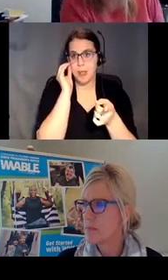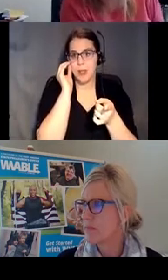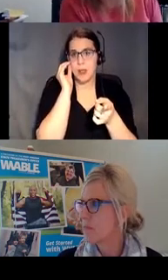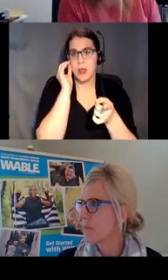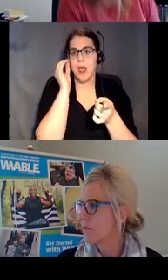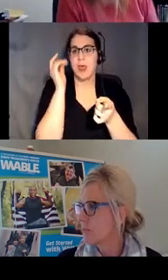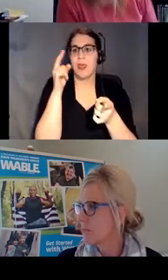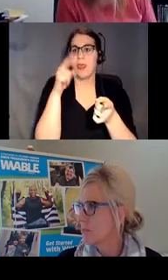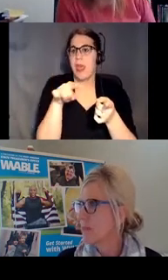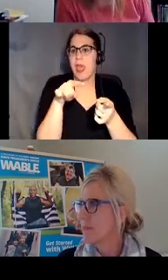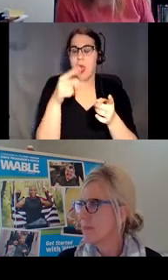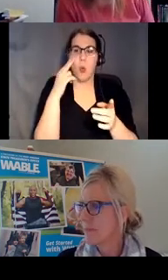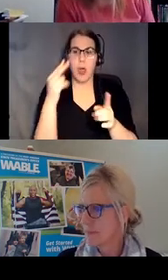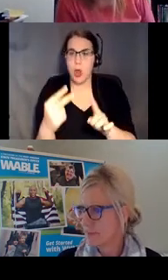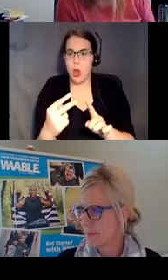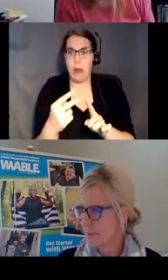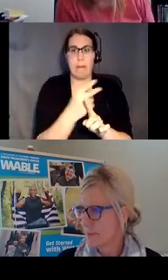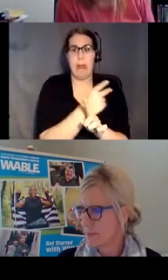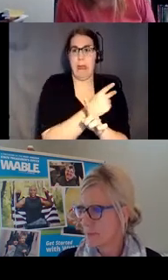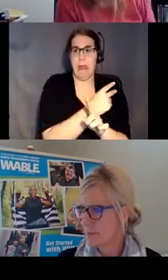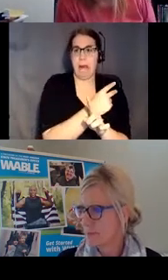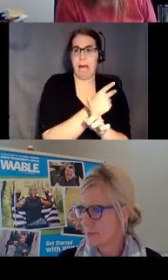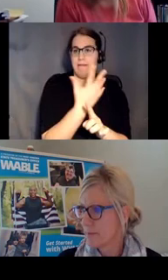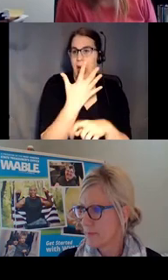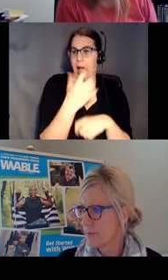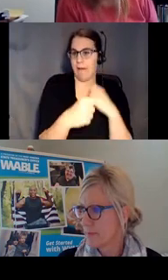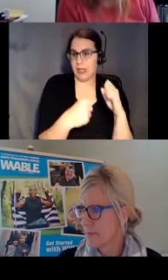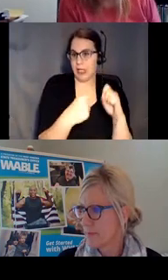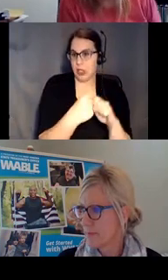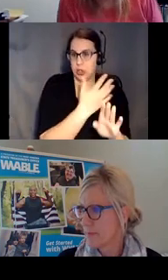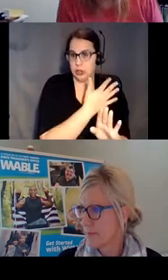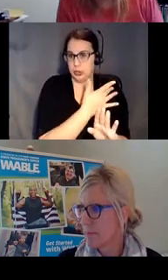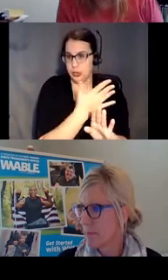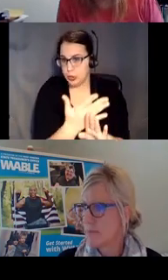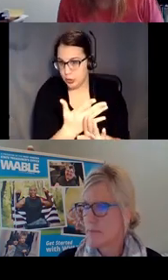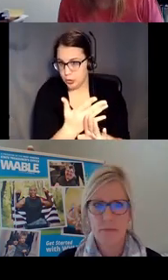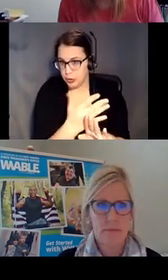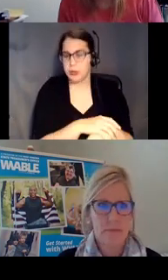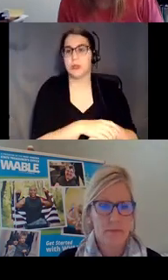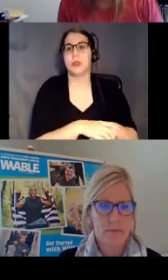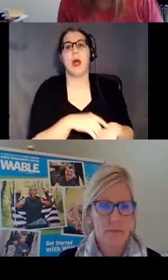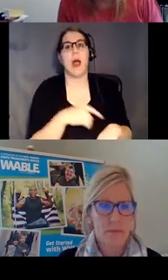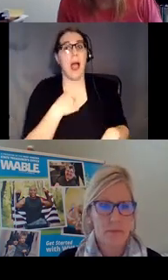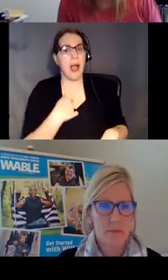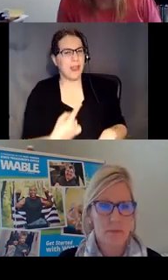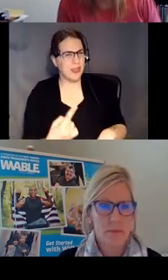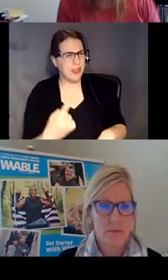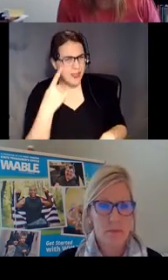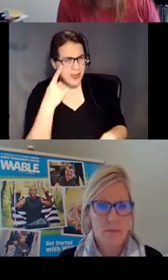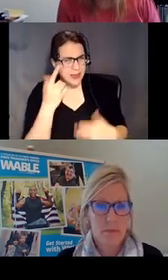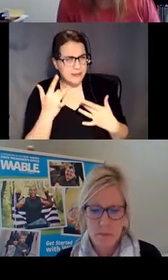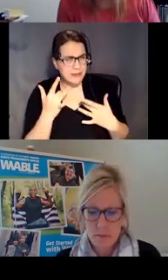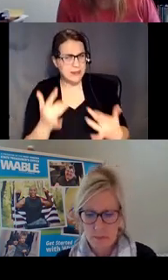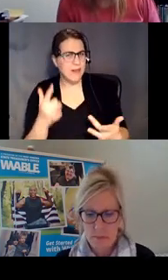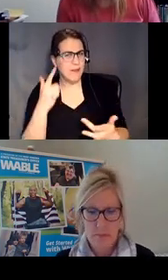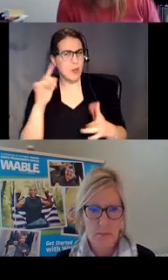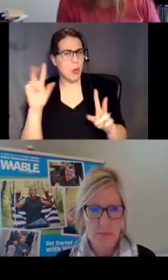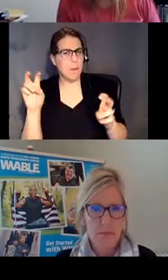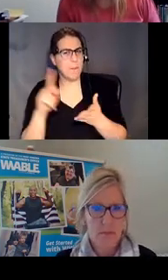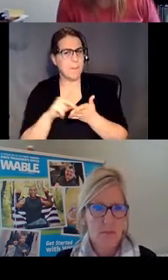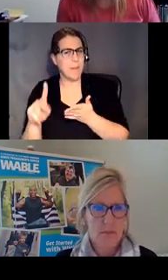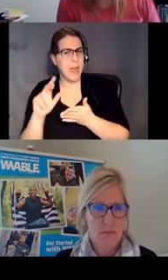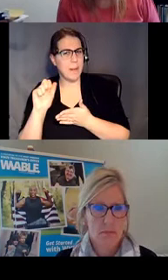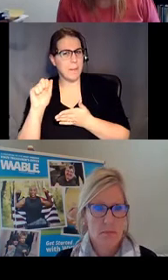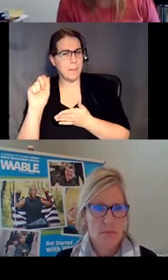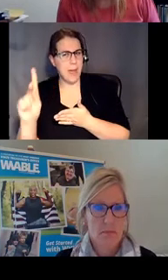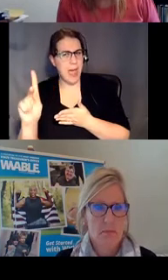look back period for eligibility of 5 years. But I believe generally when they're looking at a payback period, I